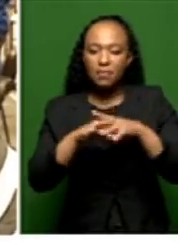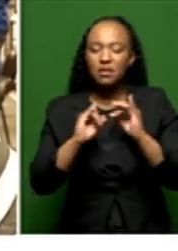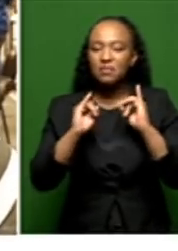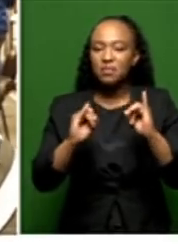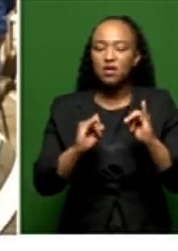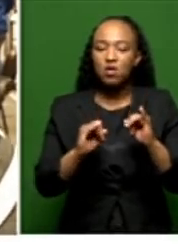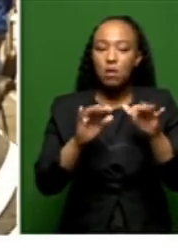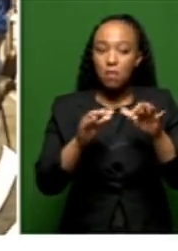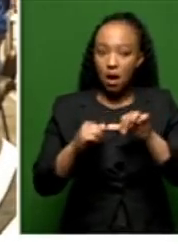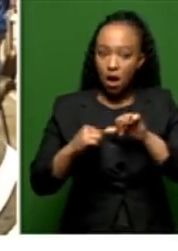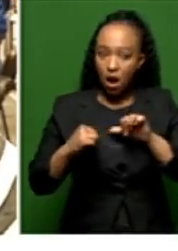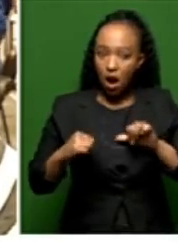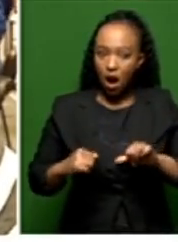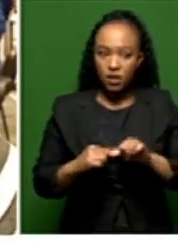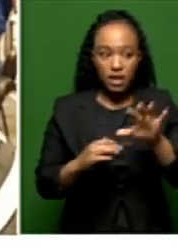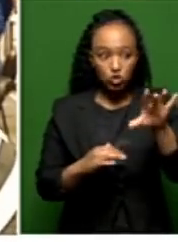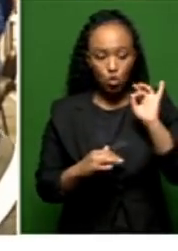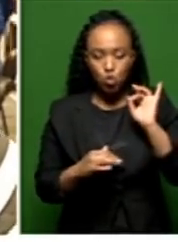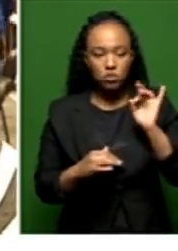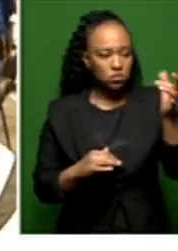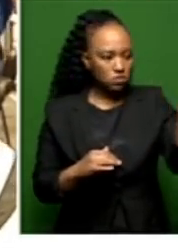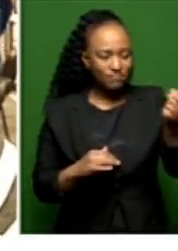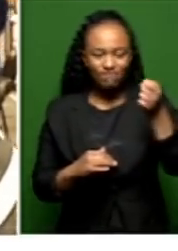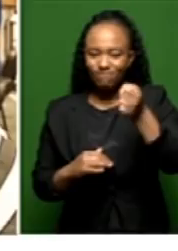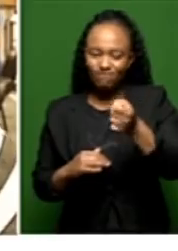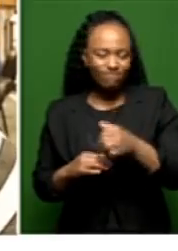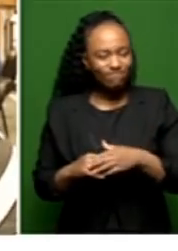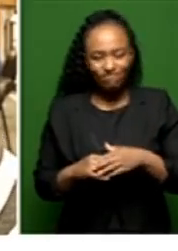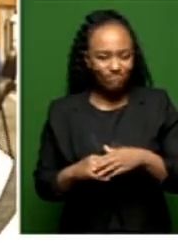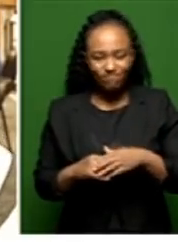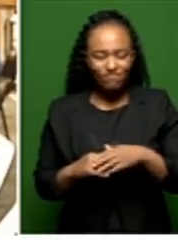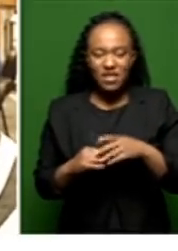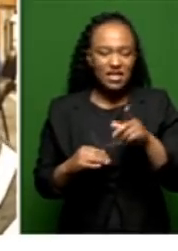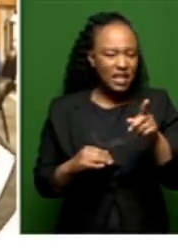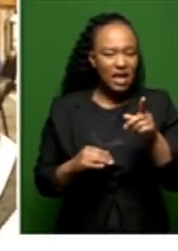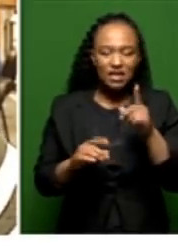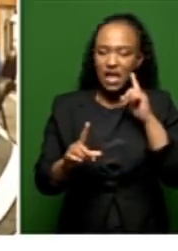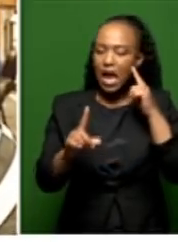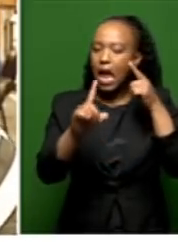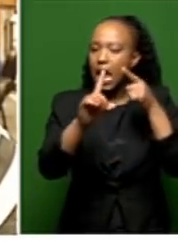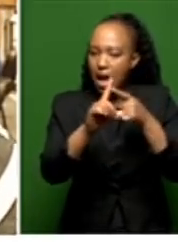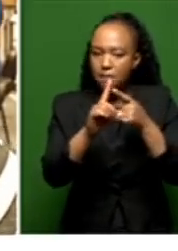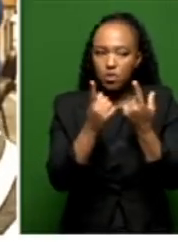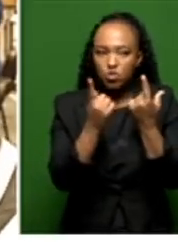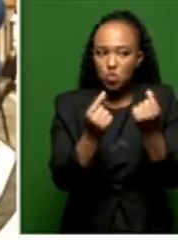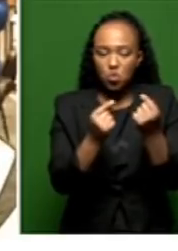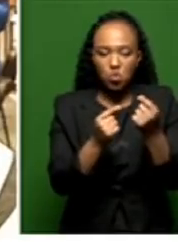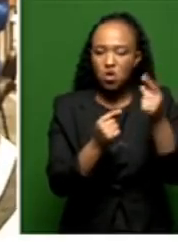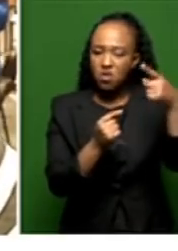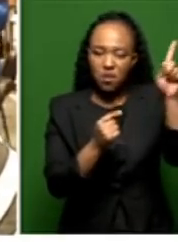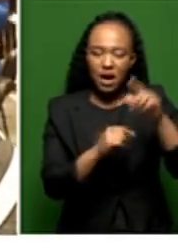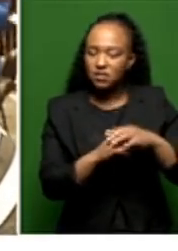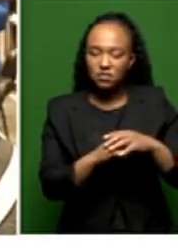of the people that they choose are not in the right place, and the caliber of the people that they choose are not the right people. And it's not just